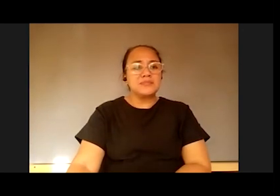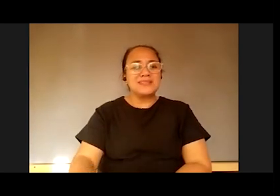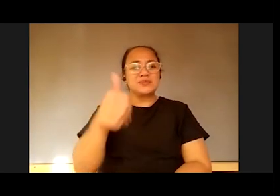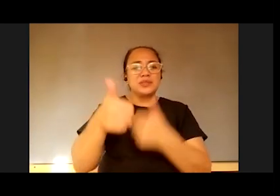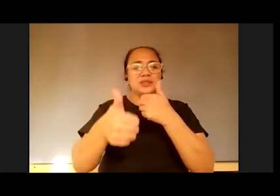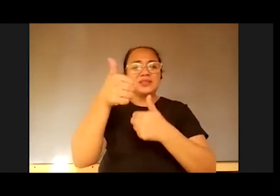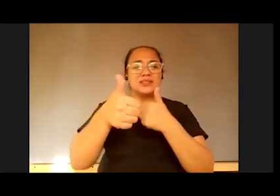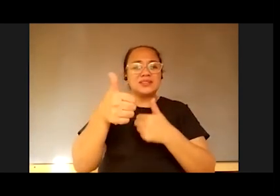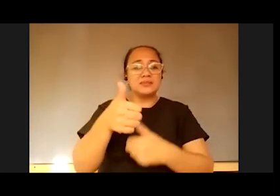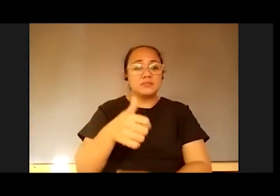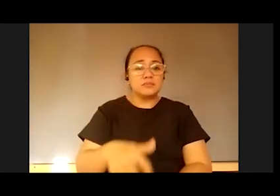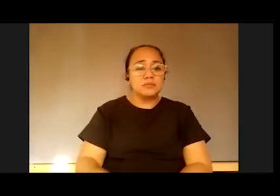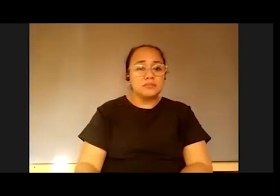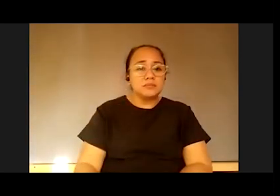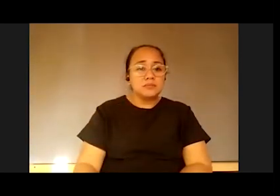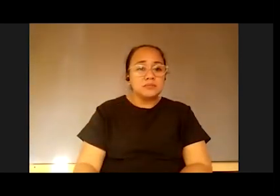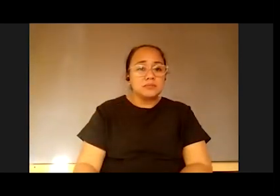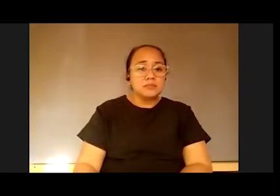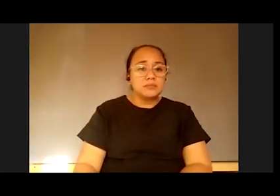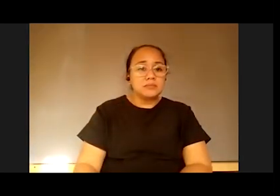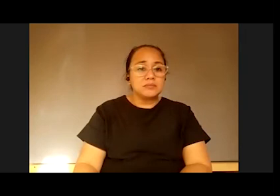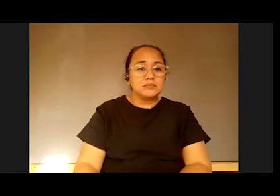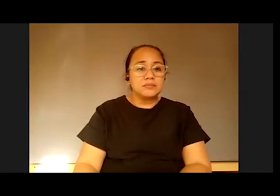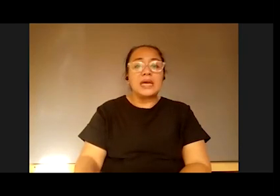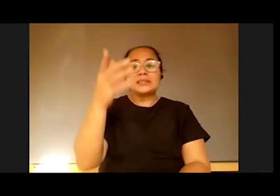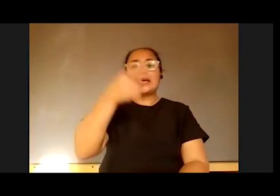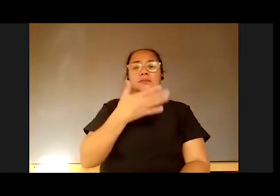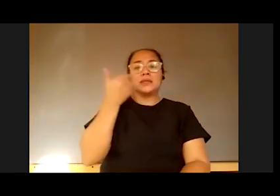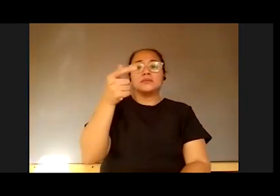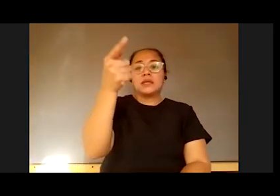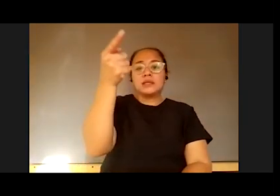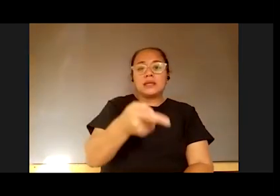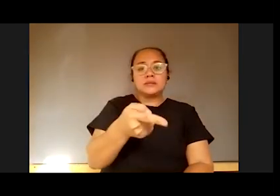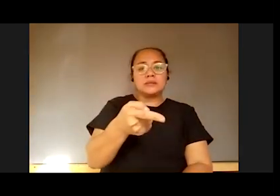Okay. And then slash, slash, slash.